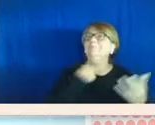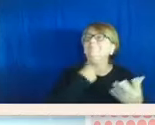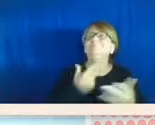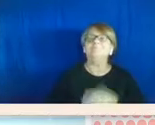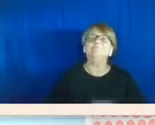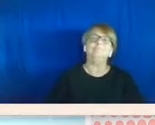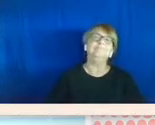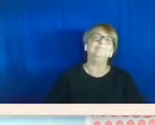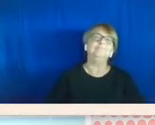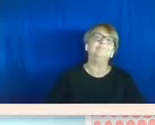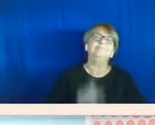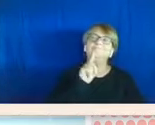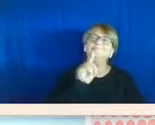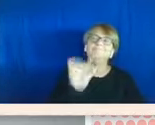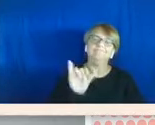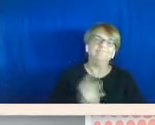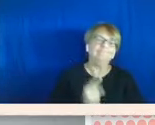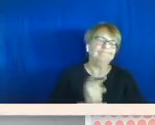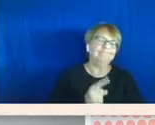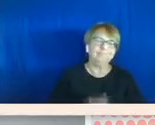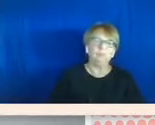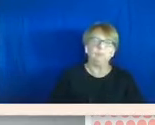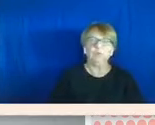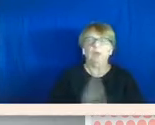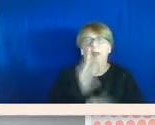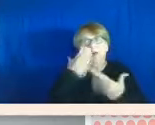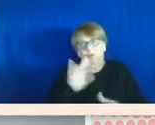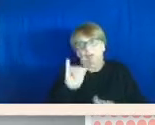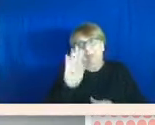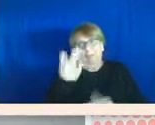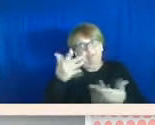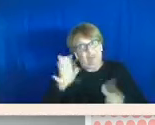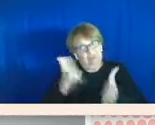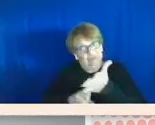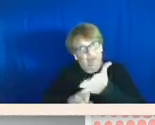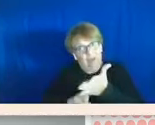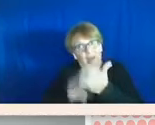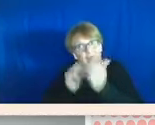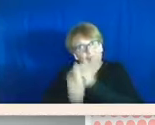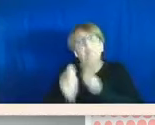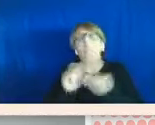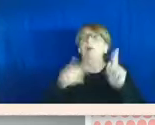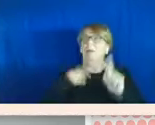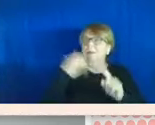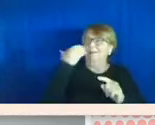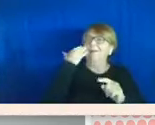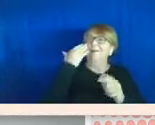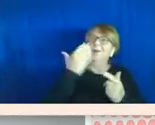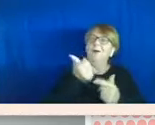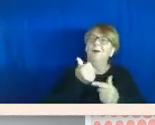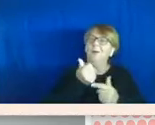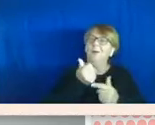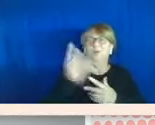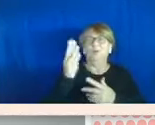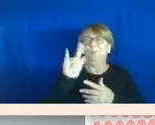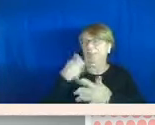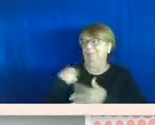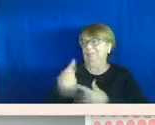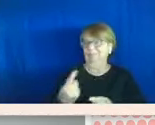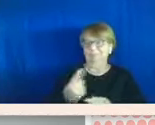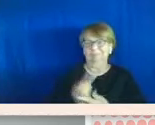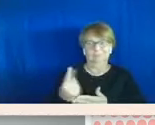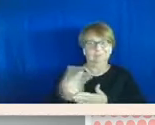That's right. So hopefully that, I don't know if that bill's been signed yet, but I know there's been a flurry of bill signing in the last week or so. So I